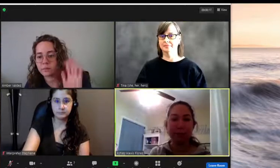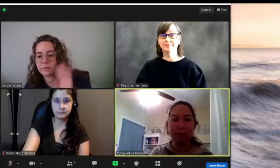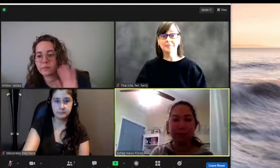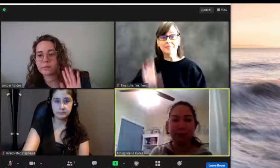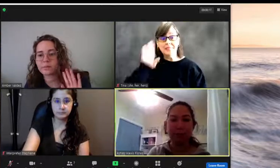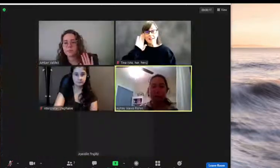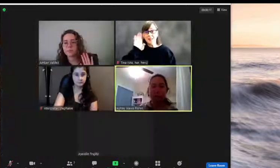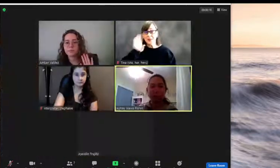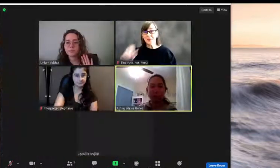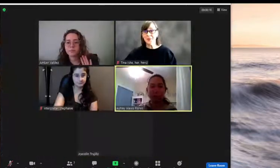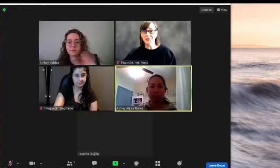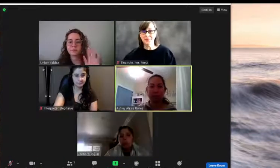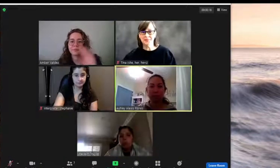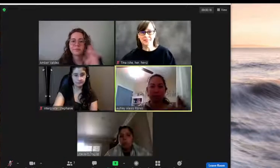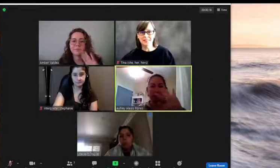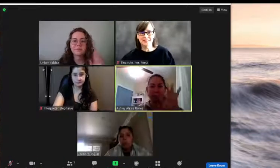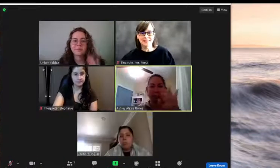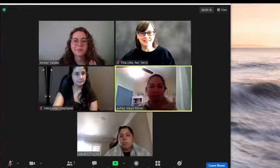Hello.